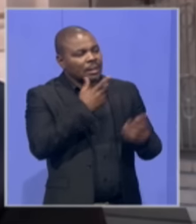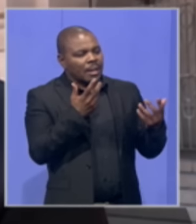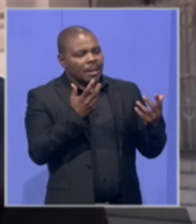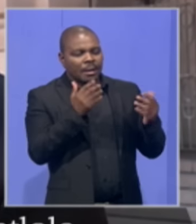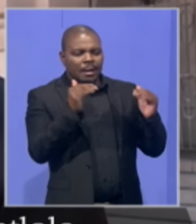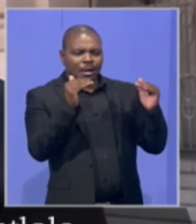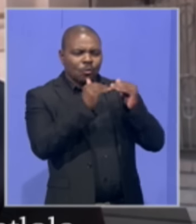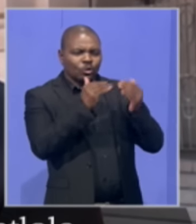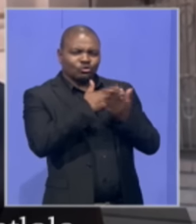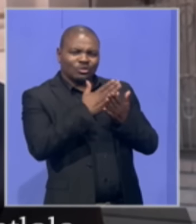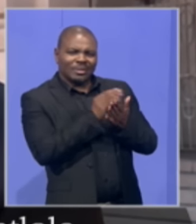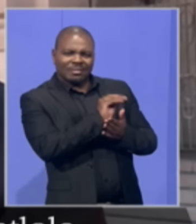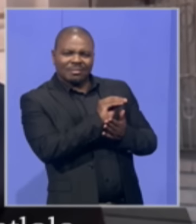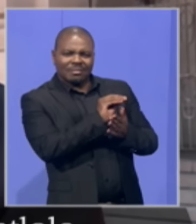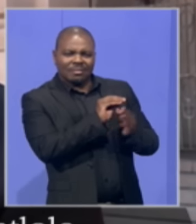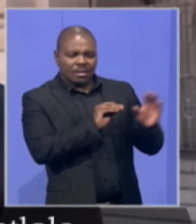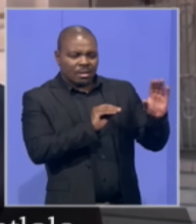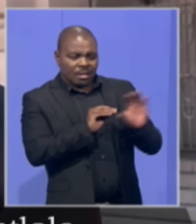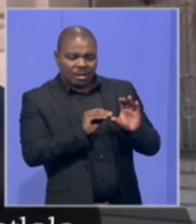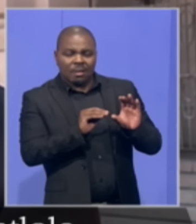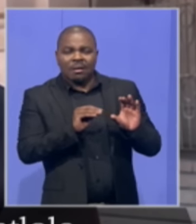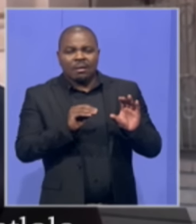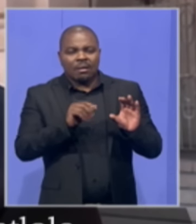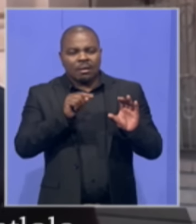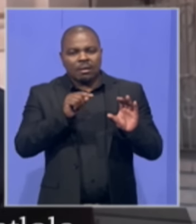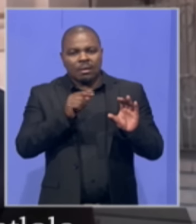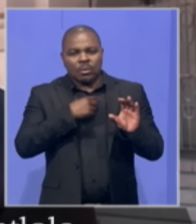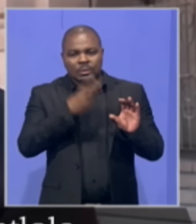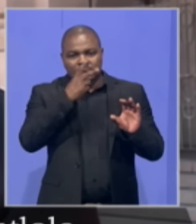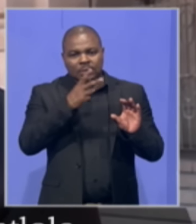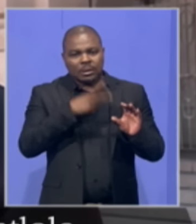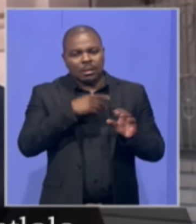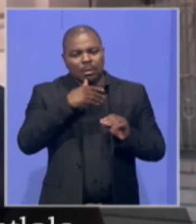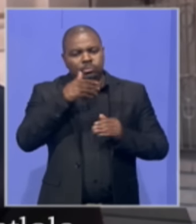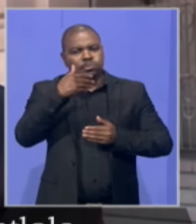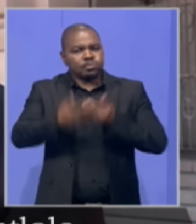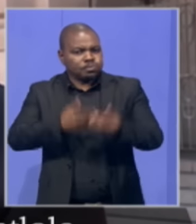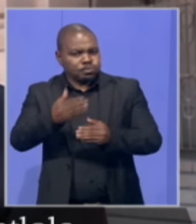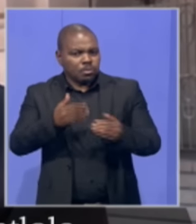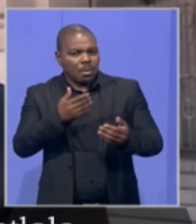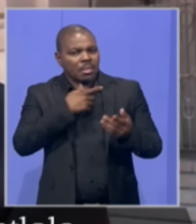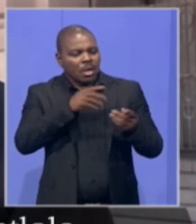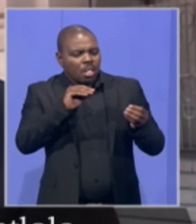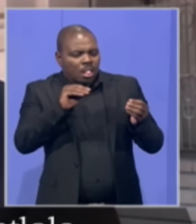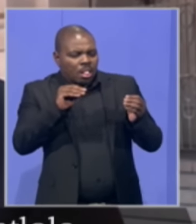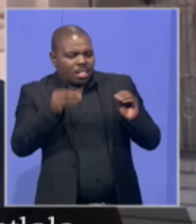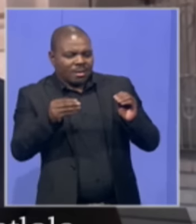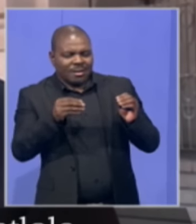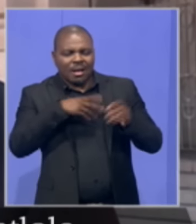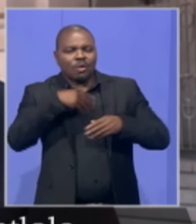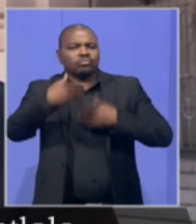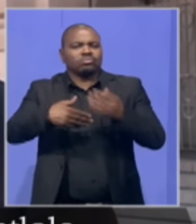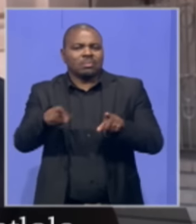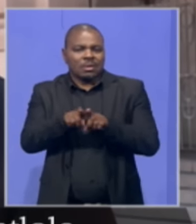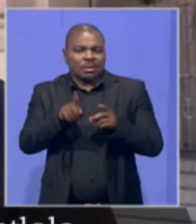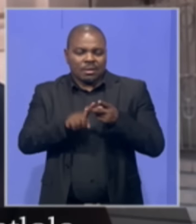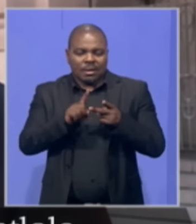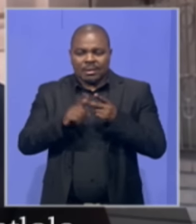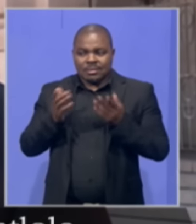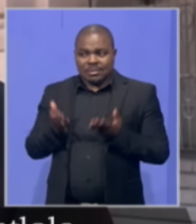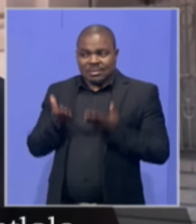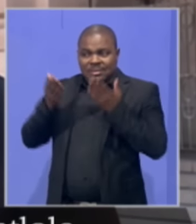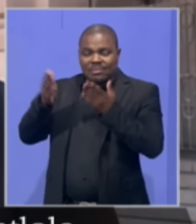And the other problem that we are definitely seeing is that rollovers make up the bulk of the adjustment. And that means that service delivery has already